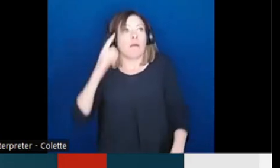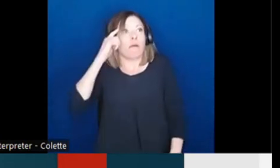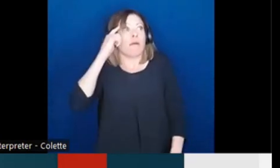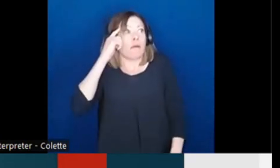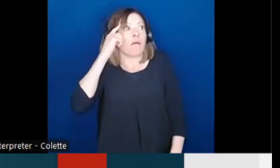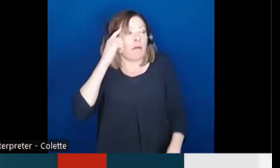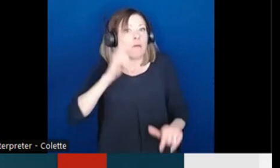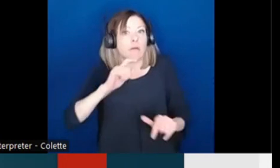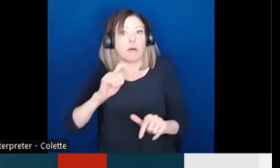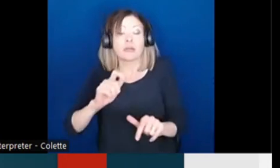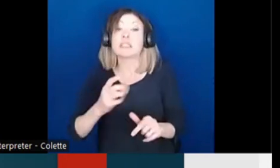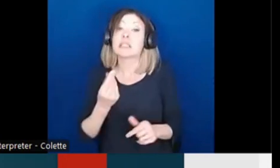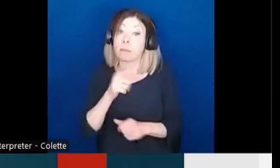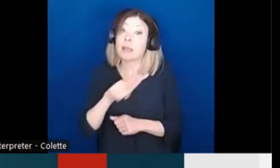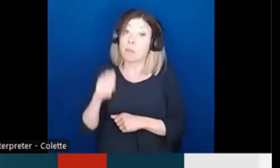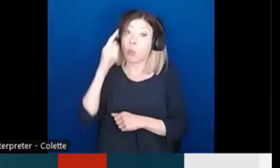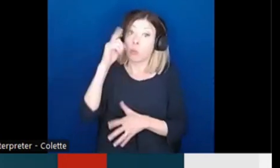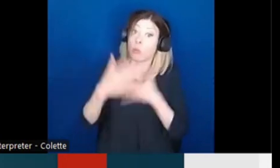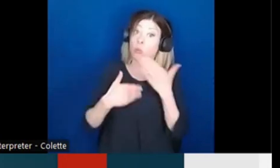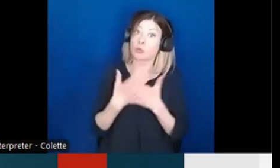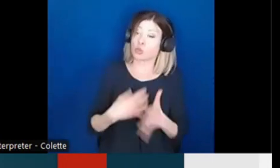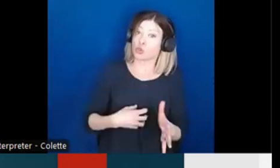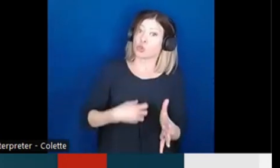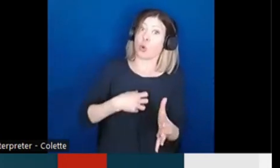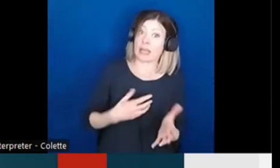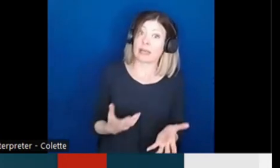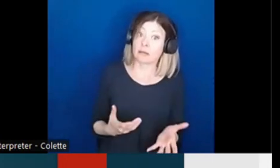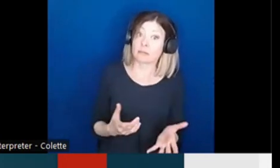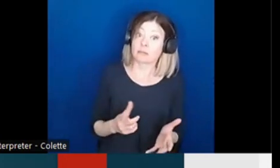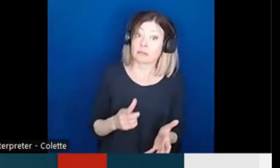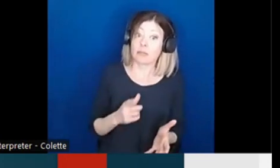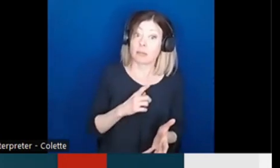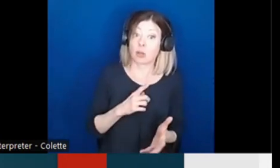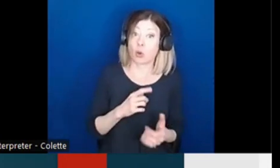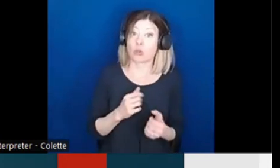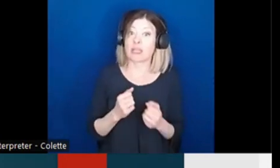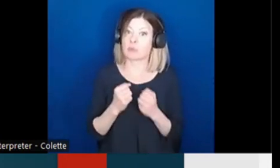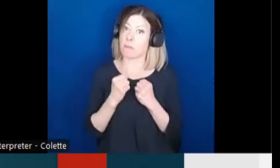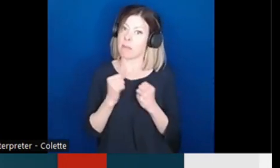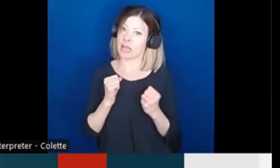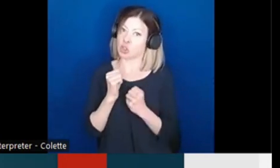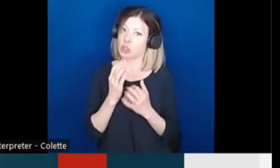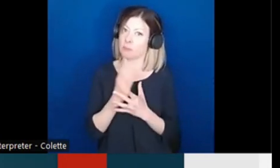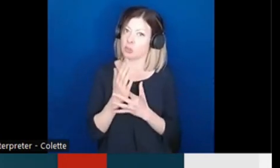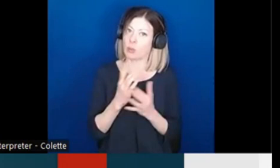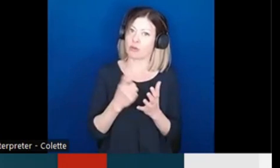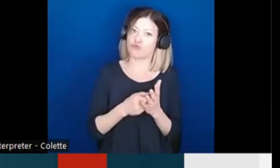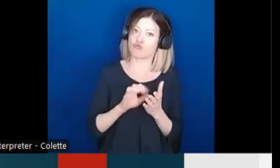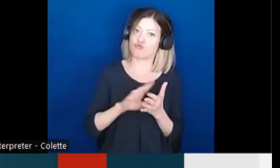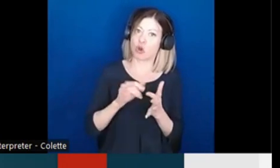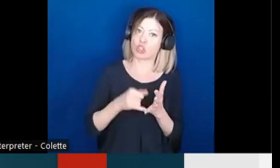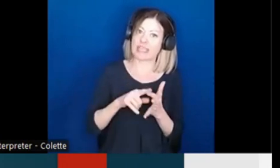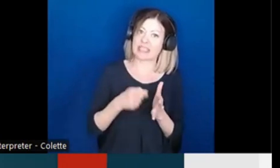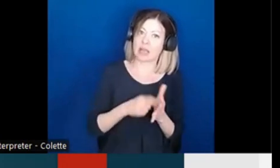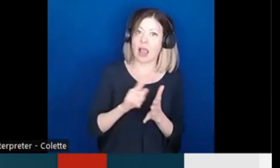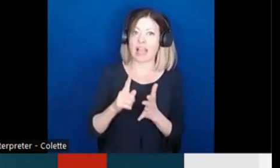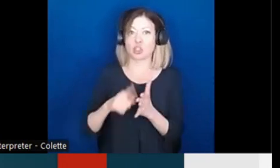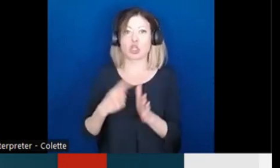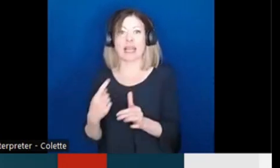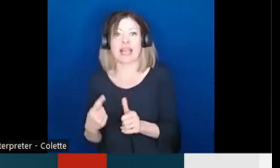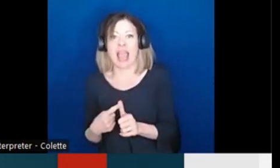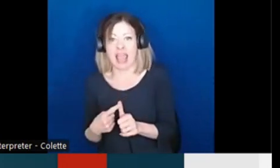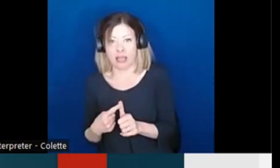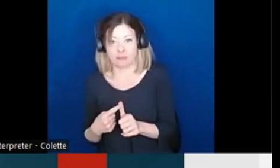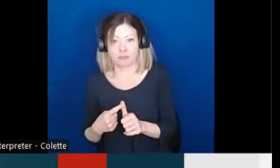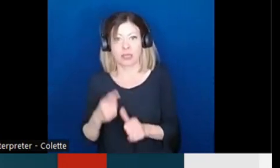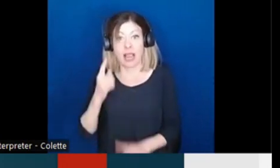shocking in the passion between Rochester and Jane Eyre, and also how angry the little